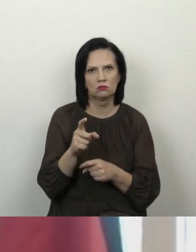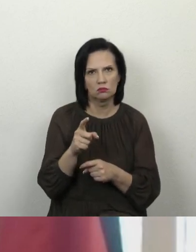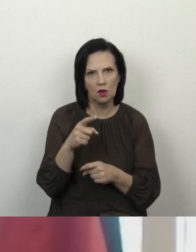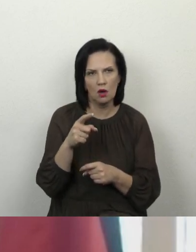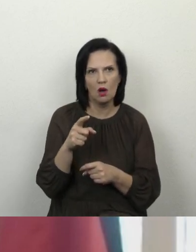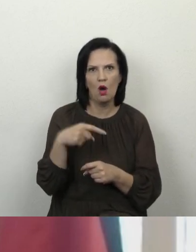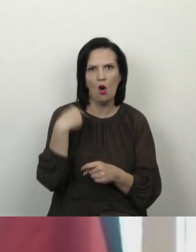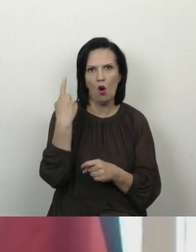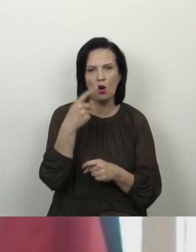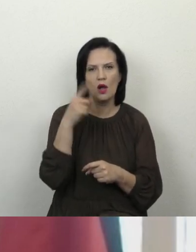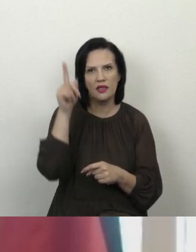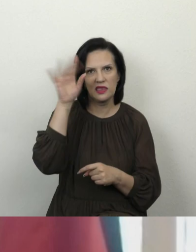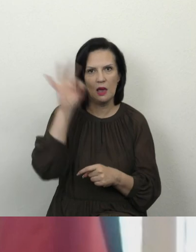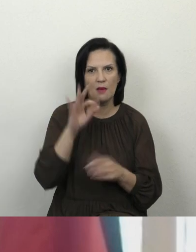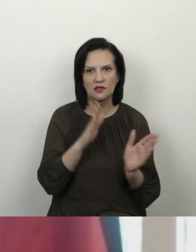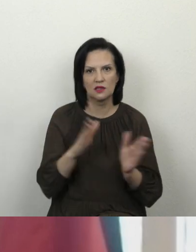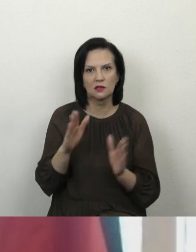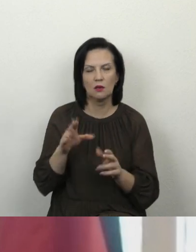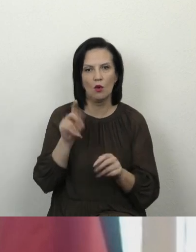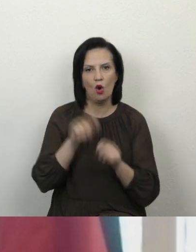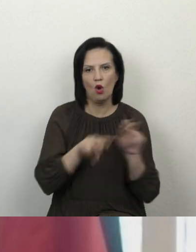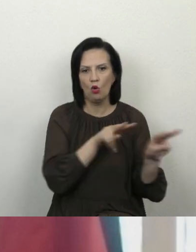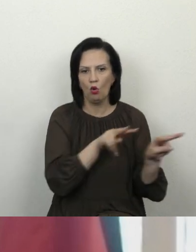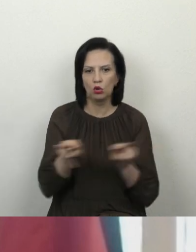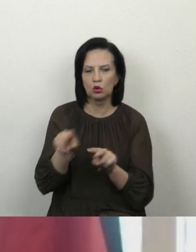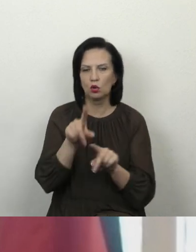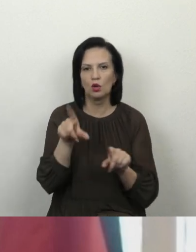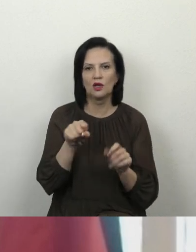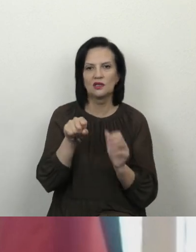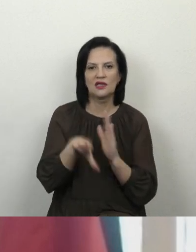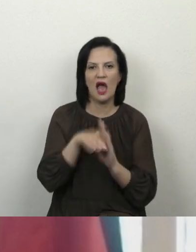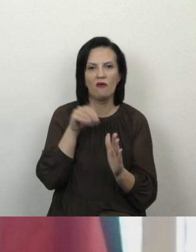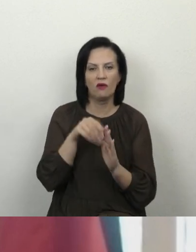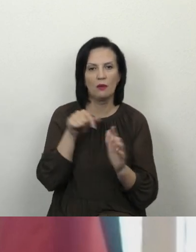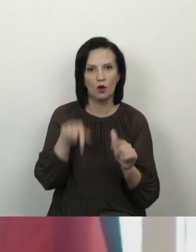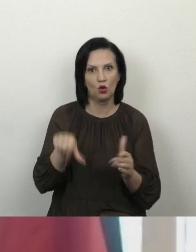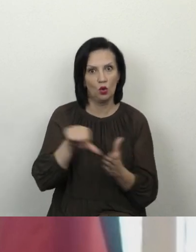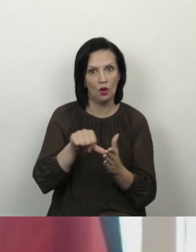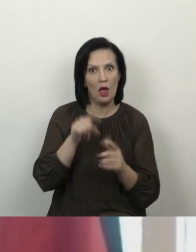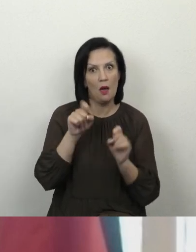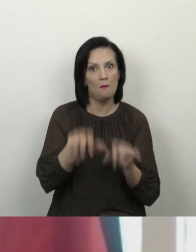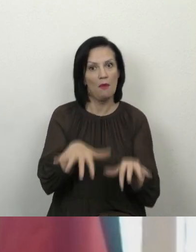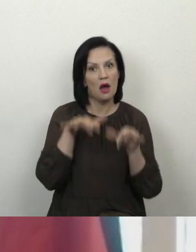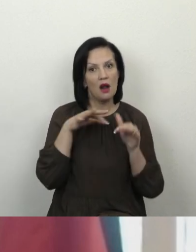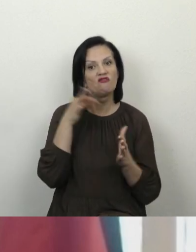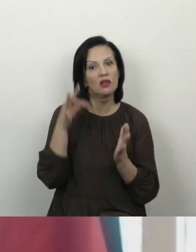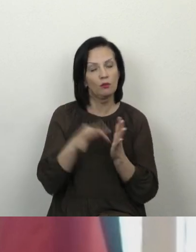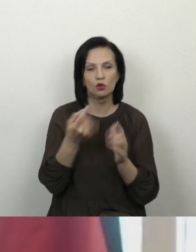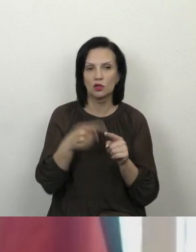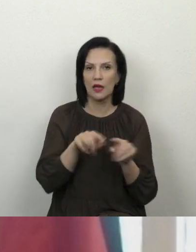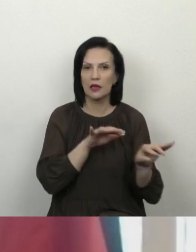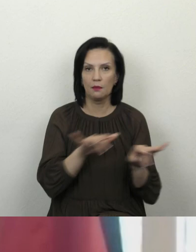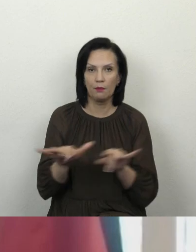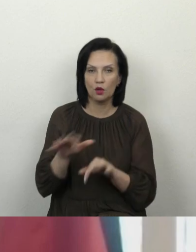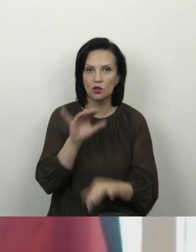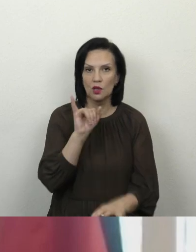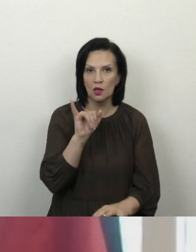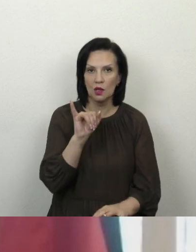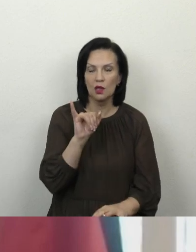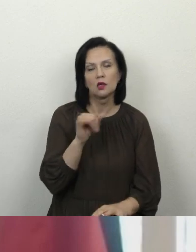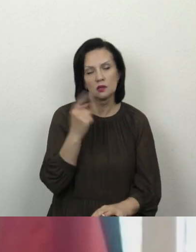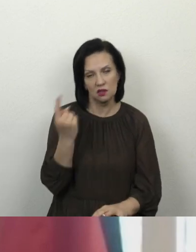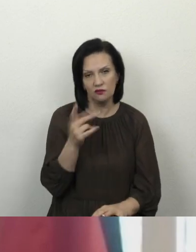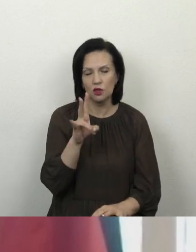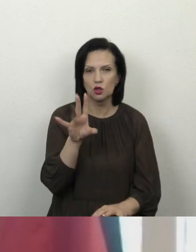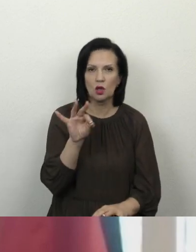the elections, that the parliament is in charge in this process. Of course, there is some